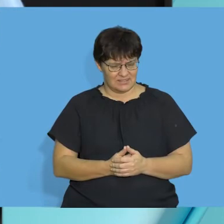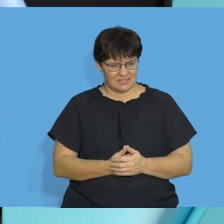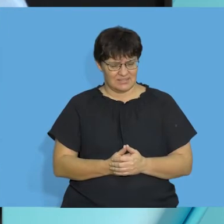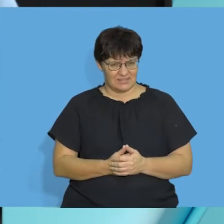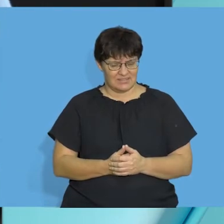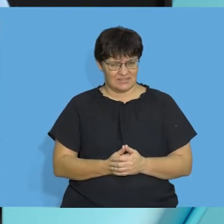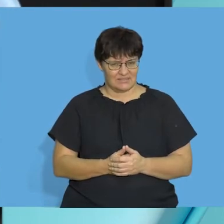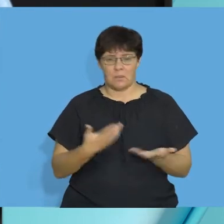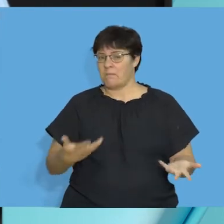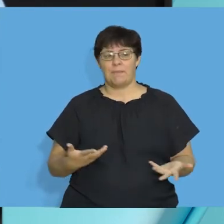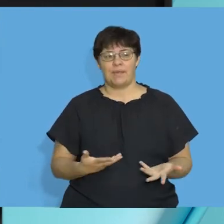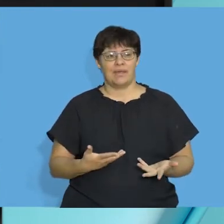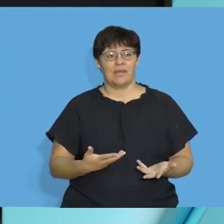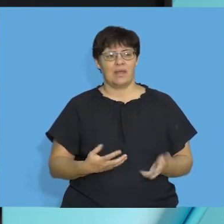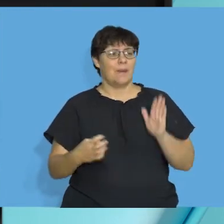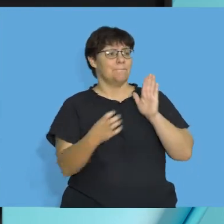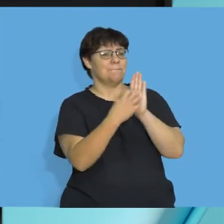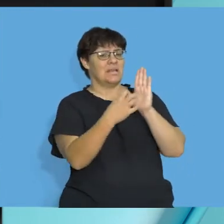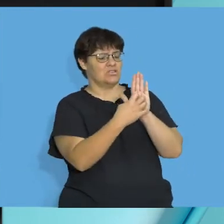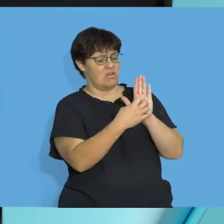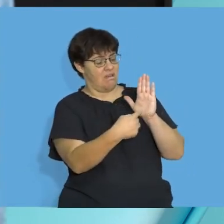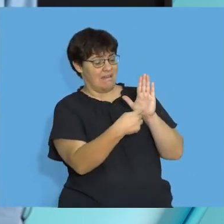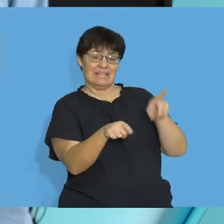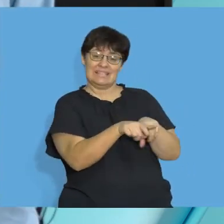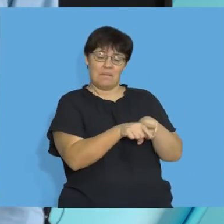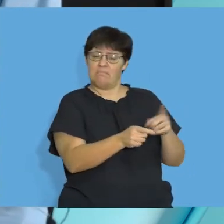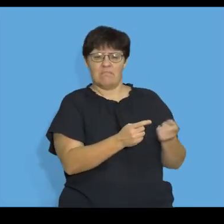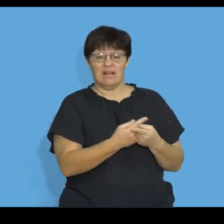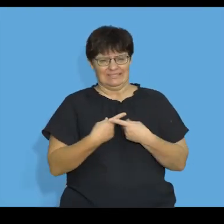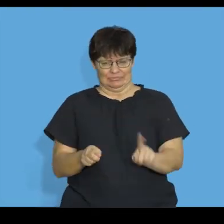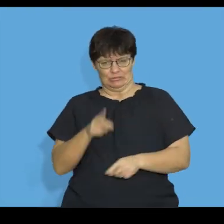the picture looks a little bit different to what we've had before?